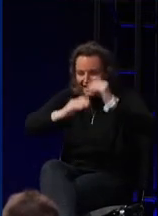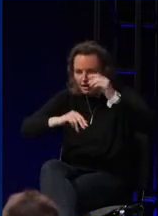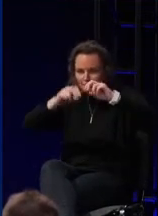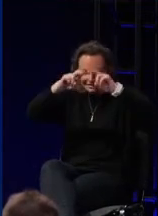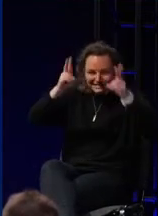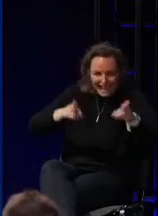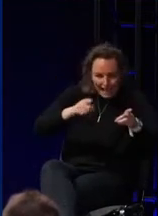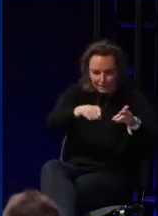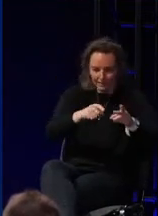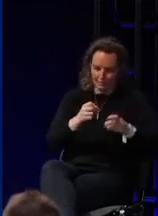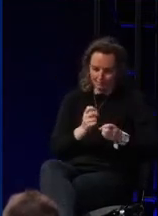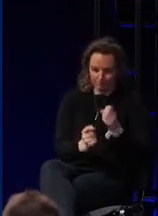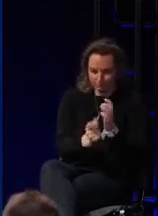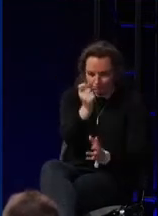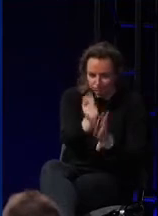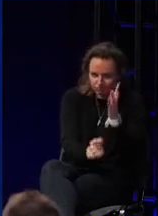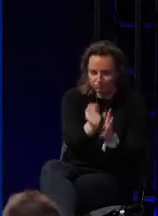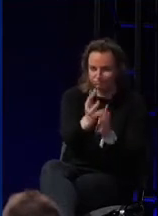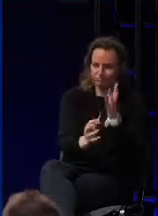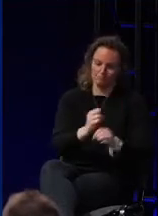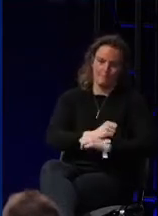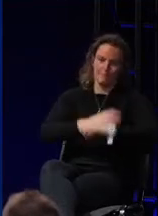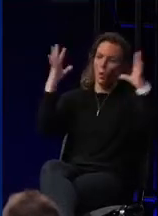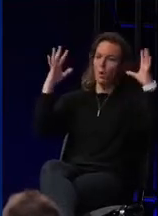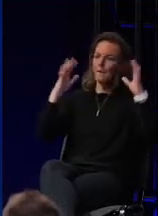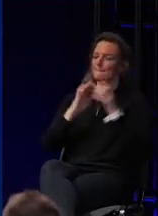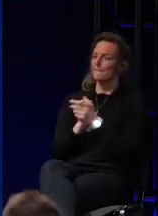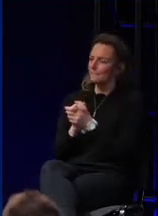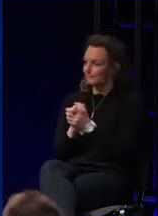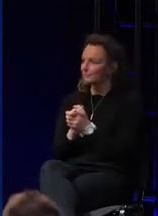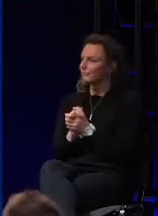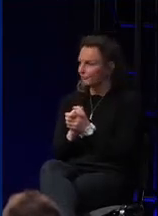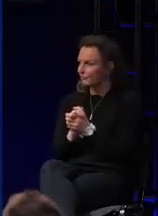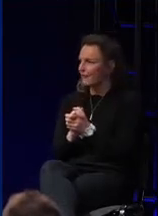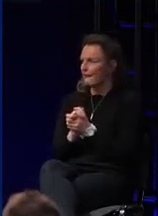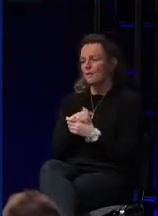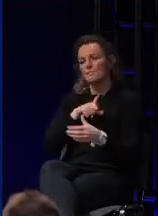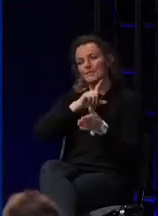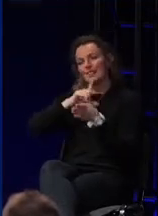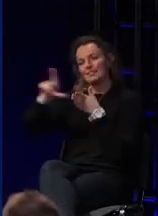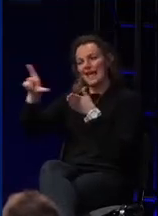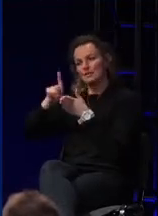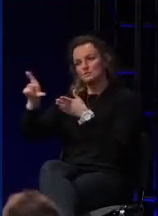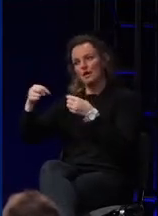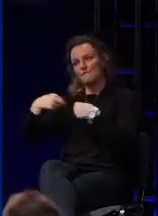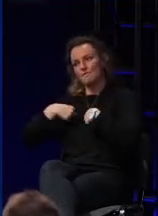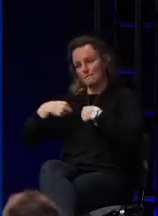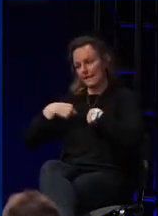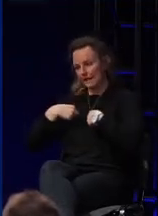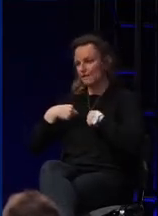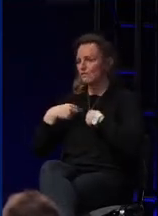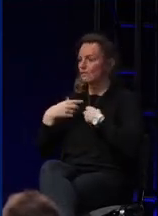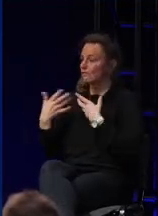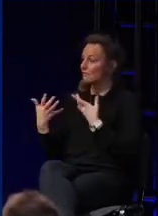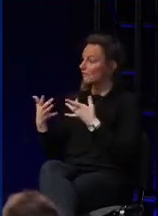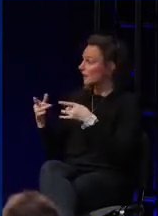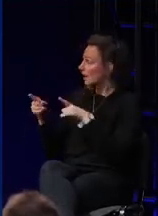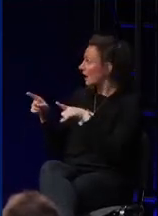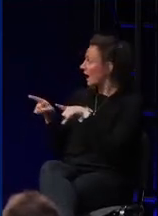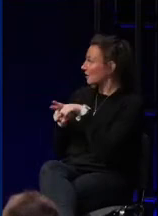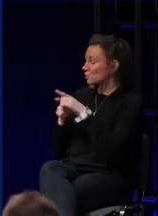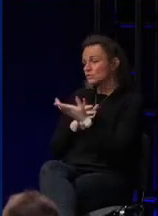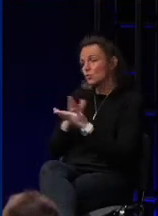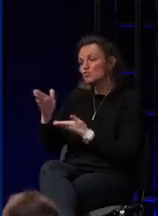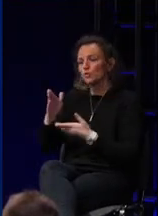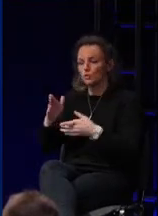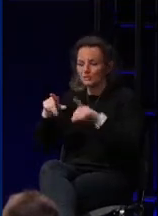up, and it wasn't like, I think it was much later for me, and also it came through stills because there